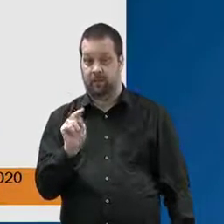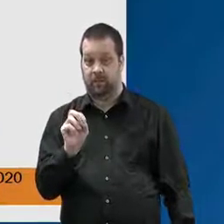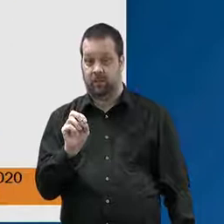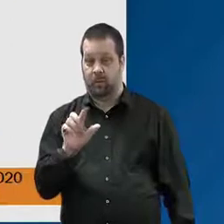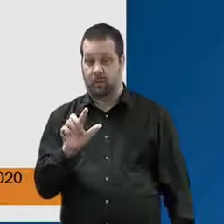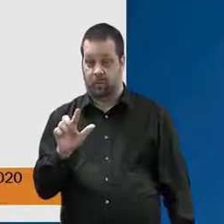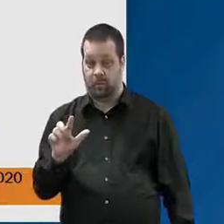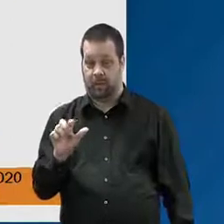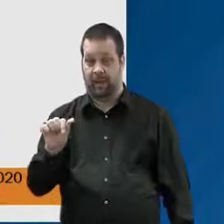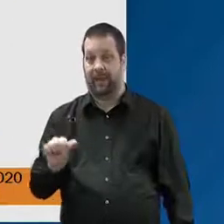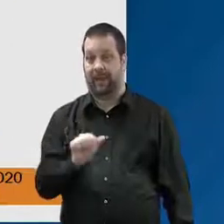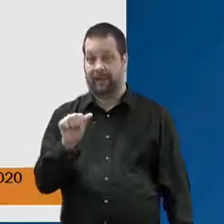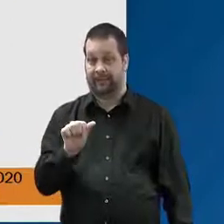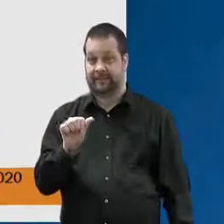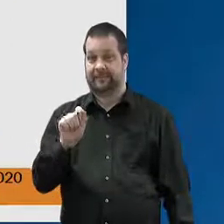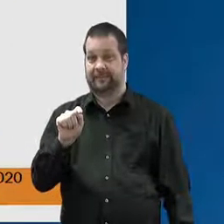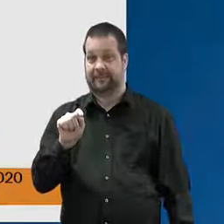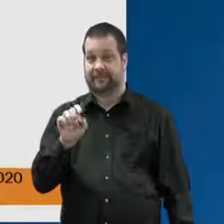chrisknoll@txdot.gov.